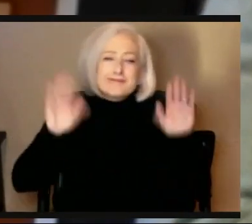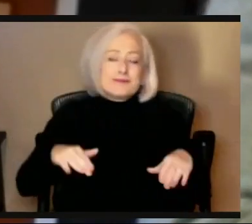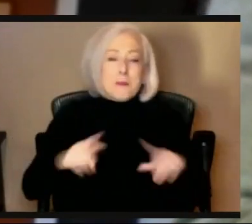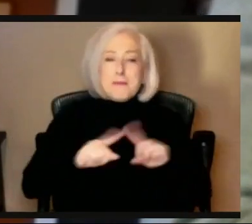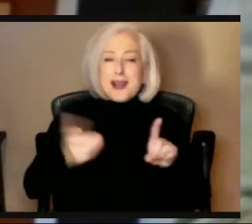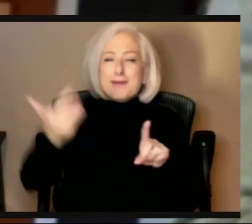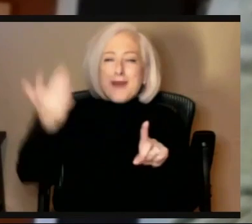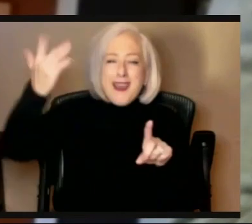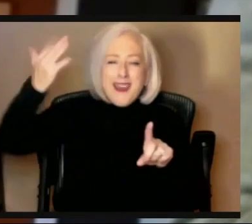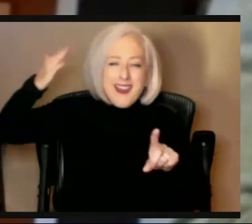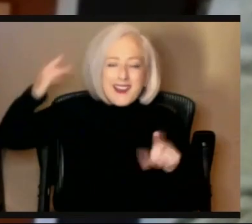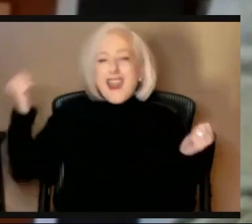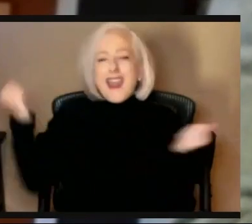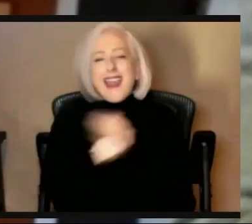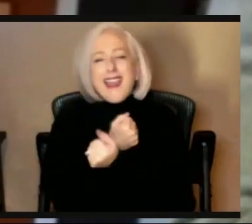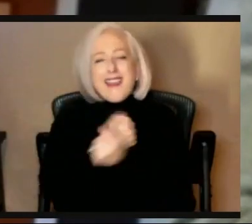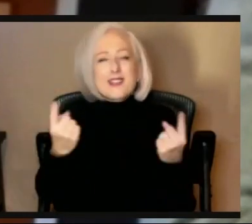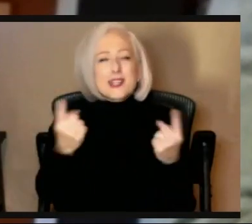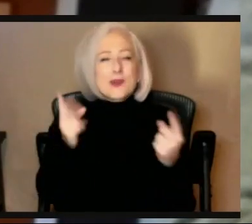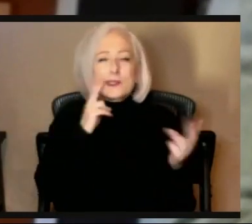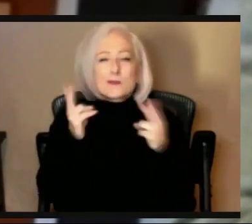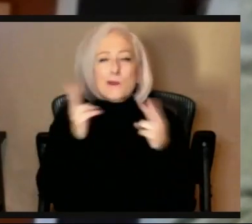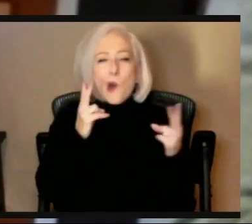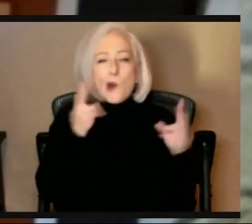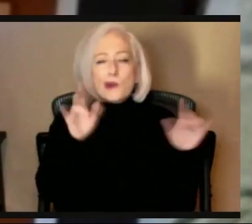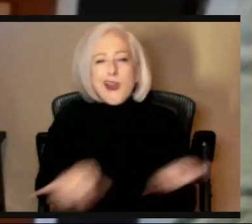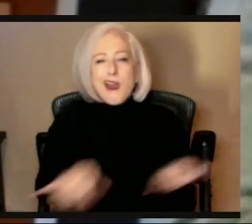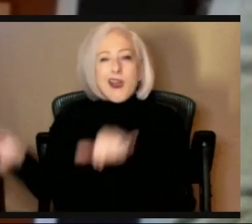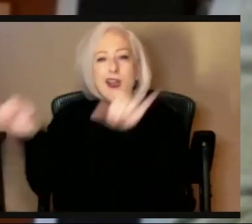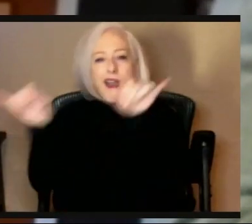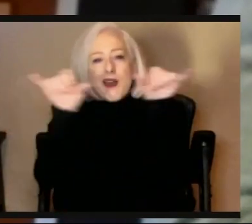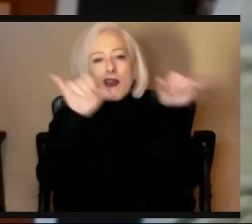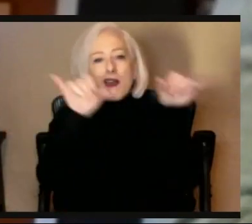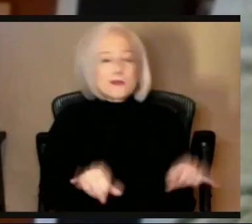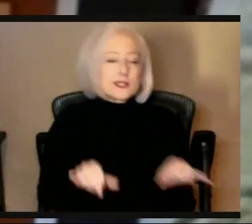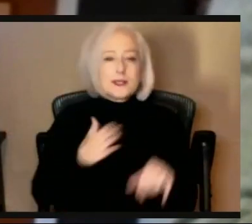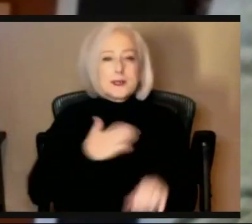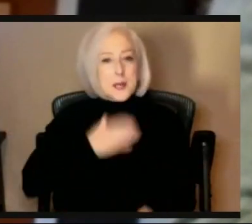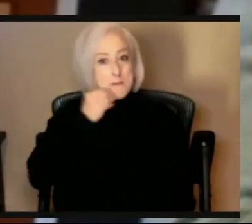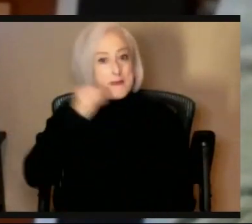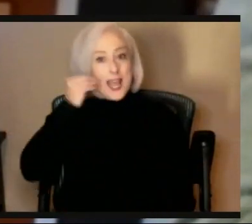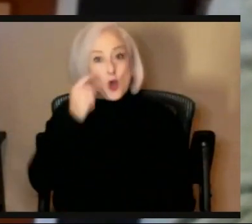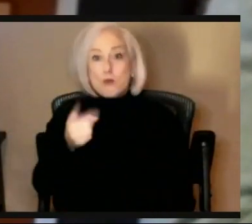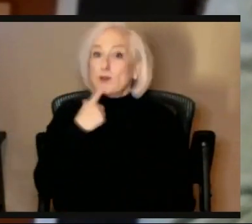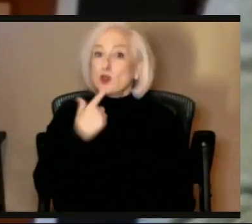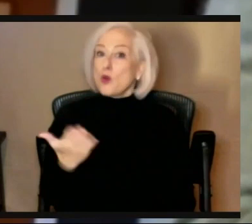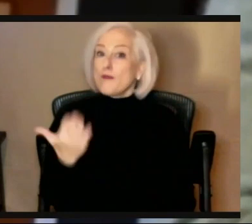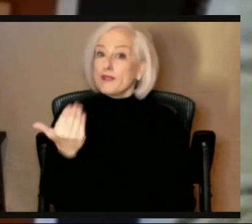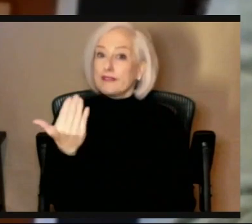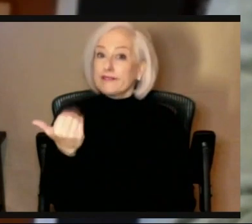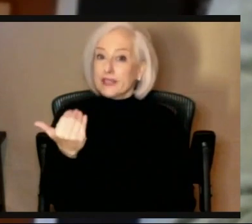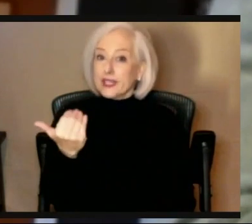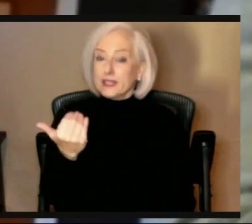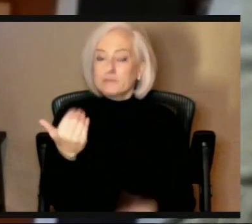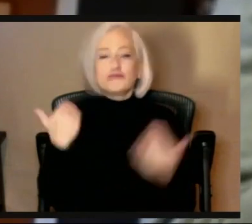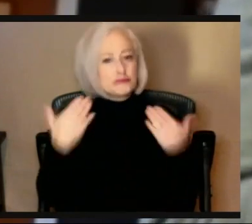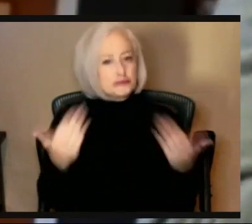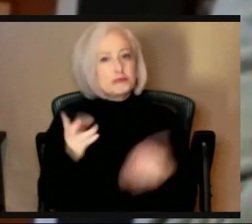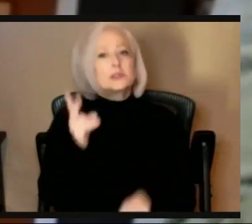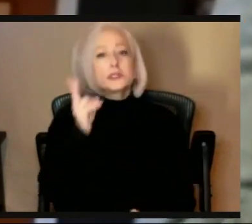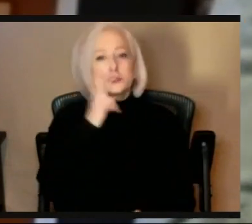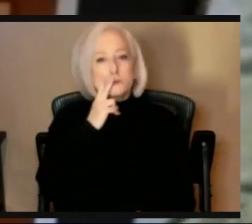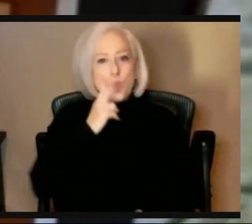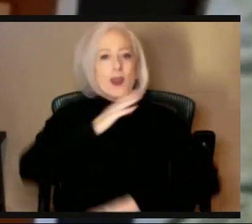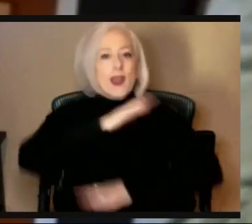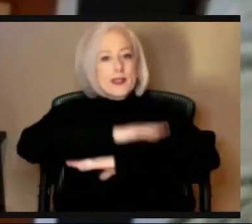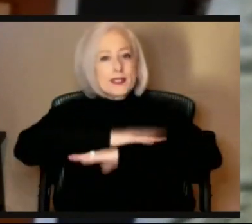was, commonplace. In my own home, if you were 15, you could smoke at the table